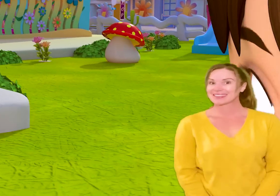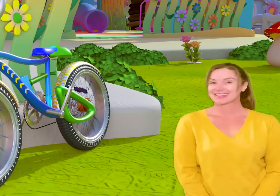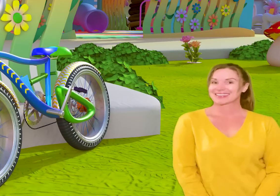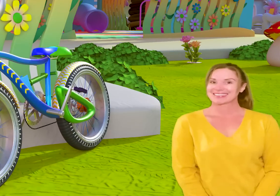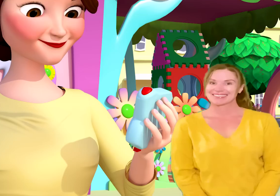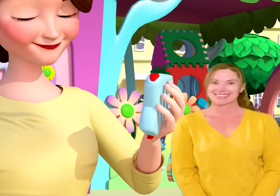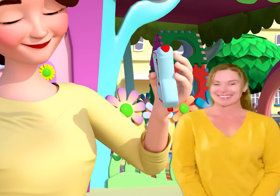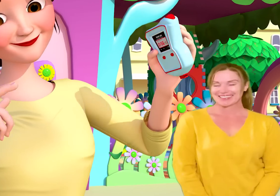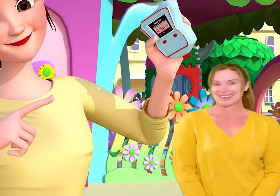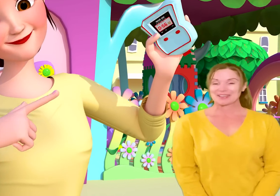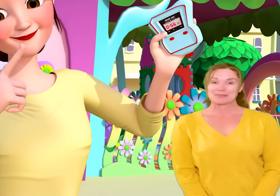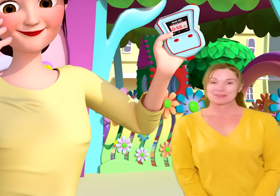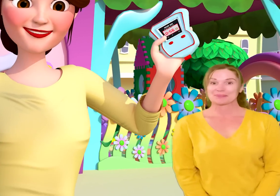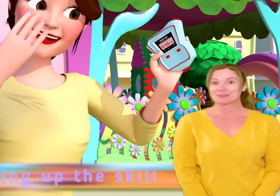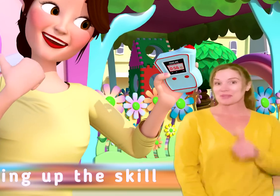will